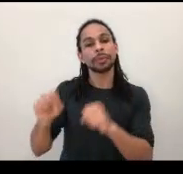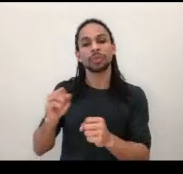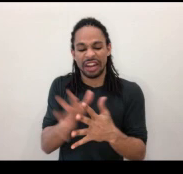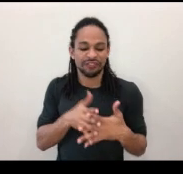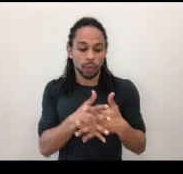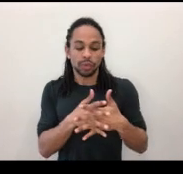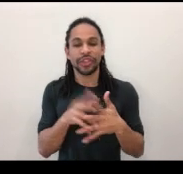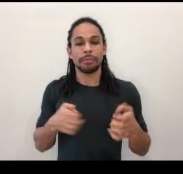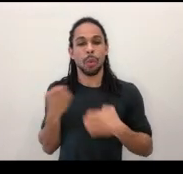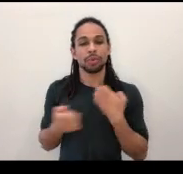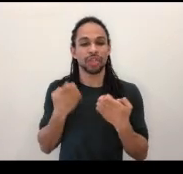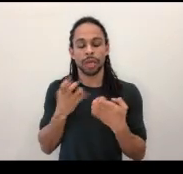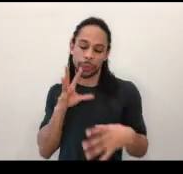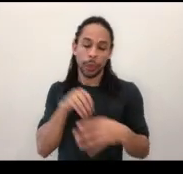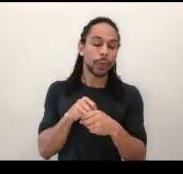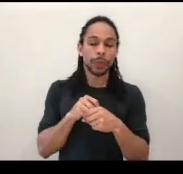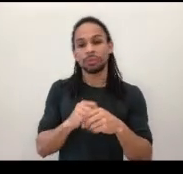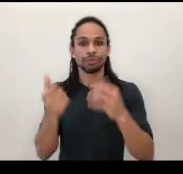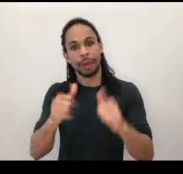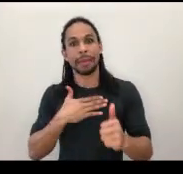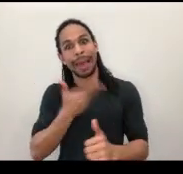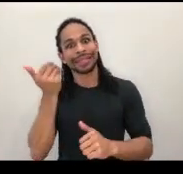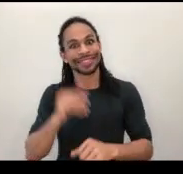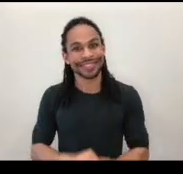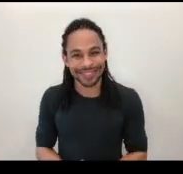emotion, that real emotion into it, at least try to.